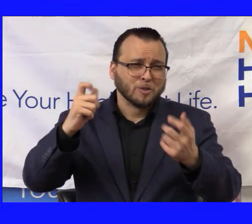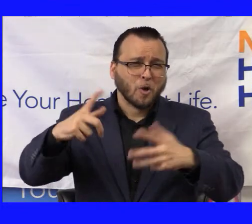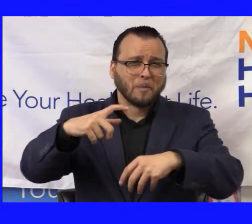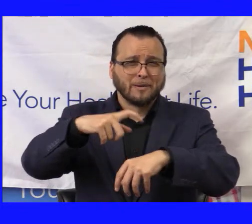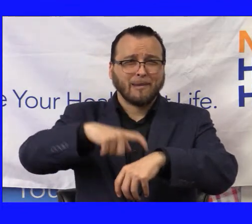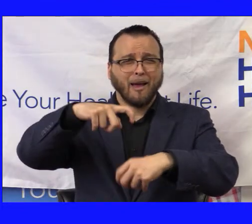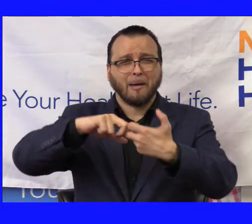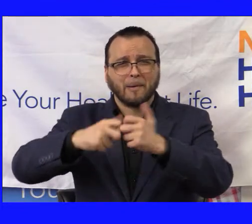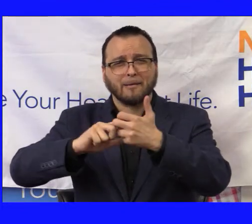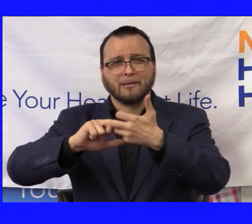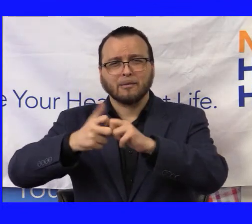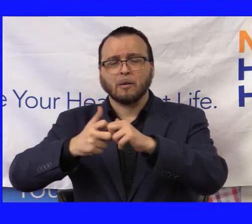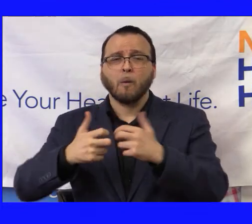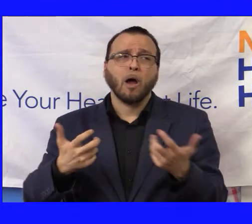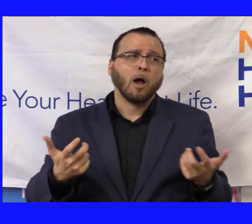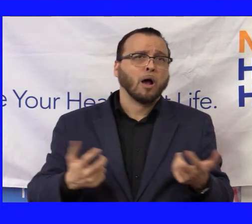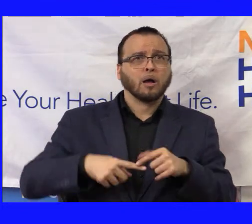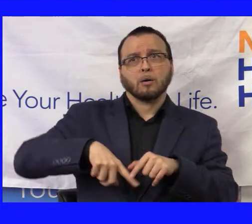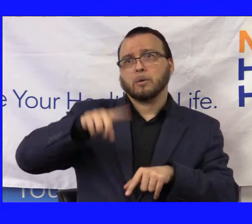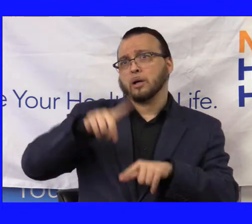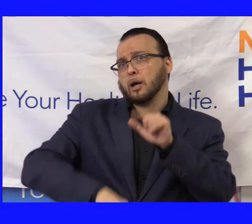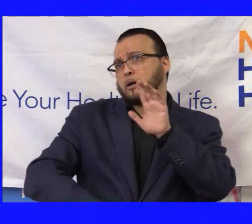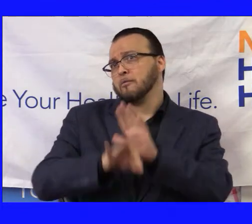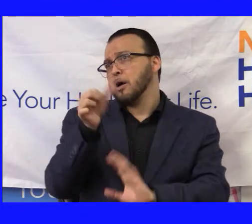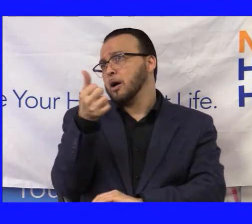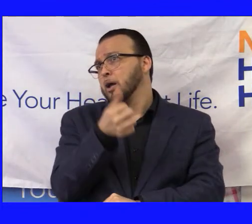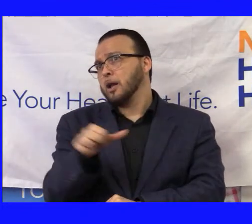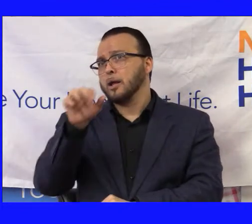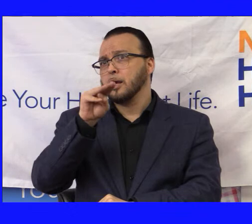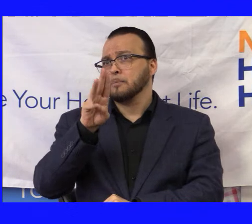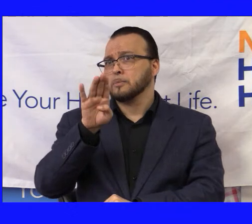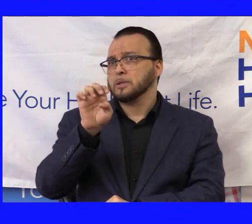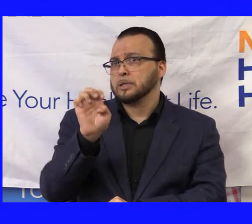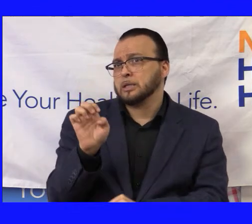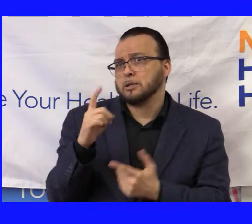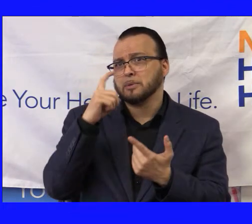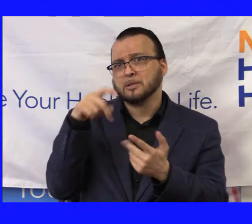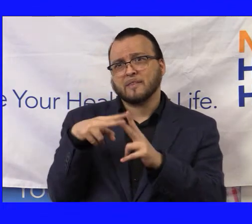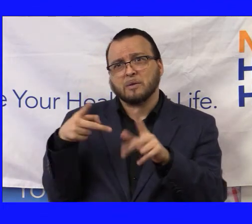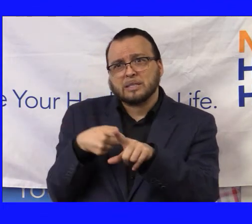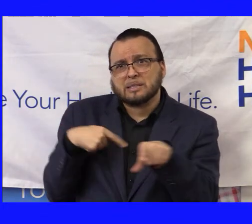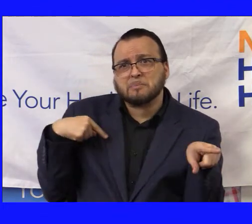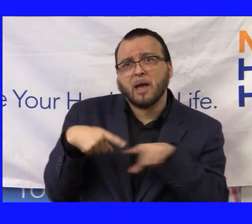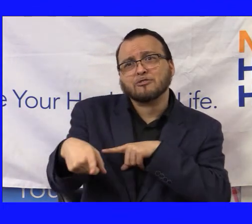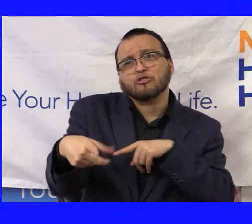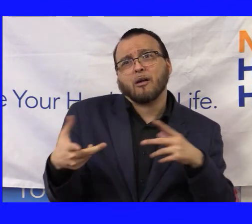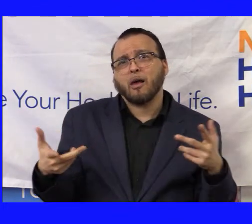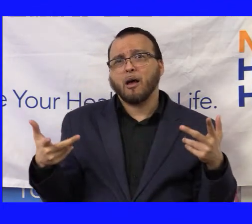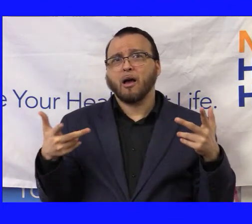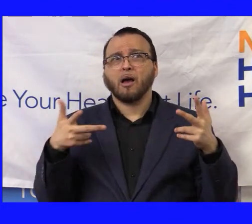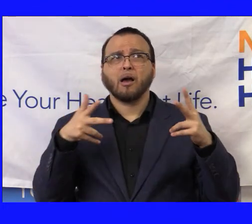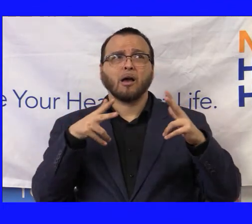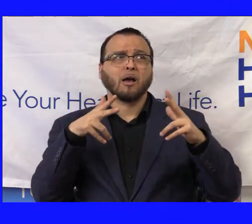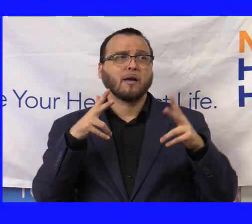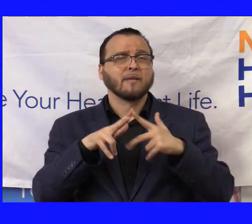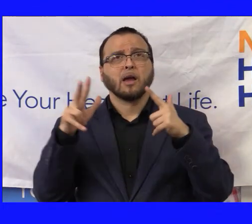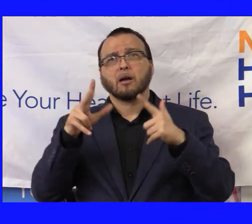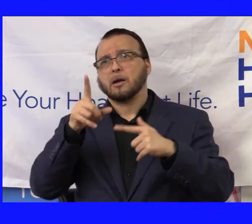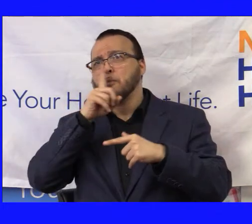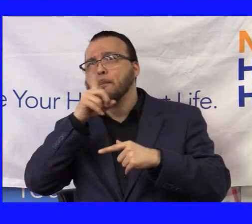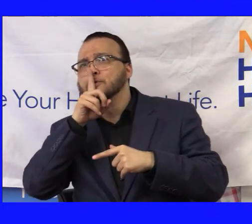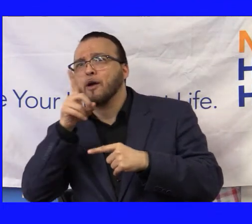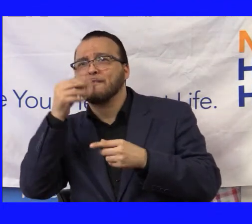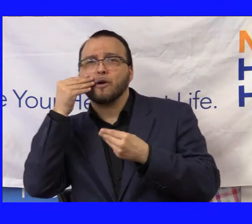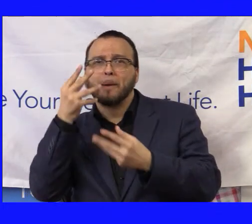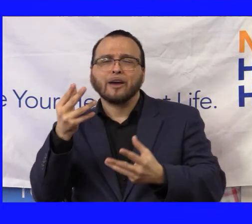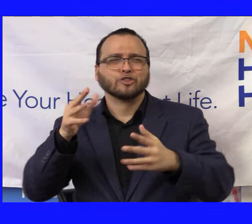that, well, we cannot find MWBs because this is very specialized. This is like proprietary information. Here we